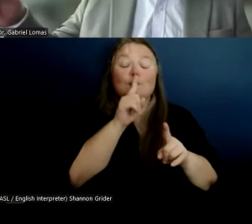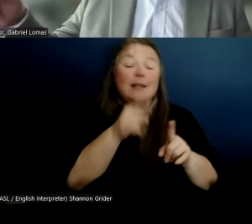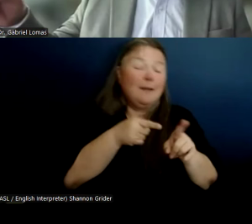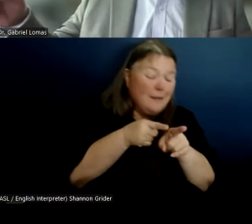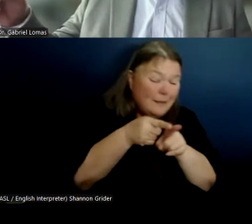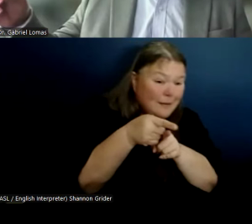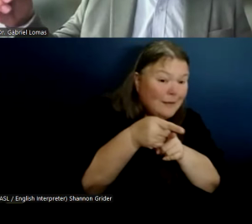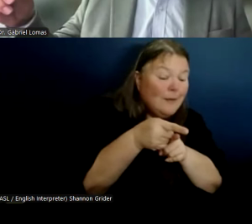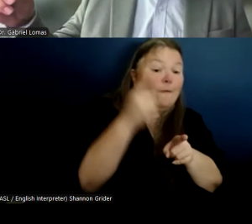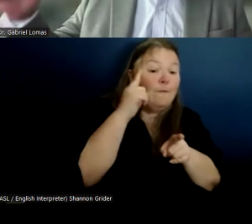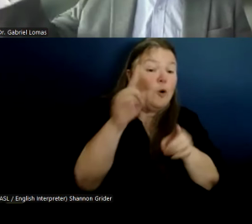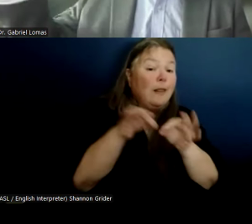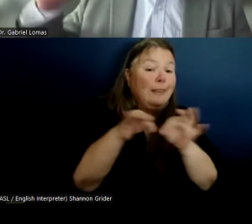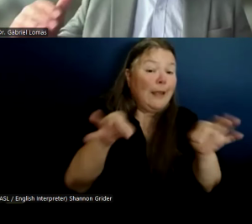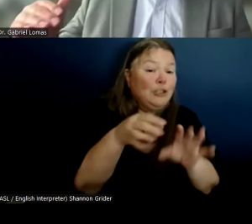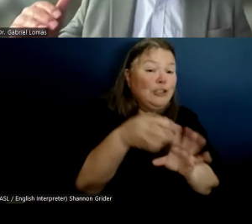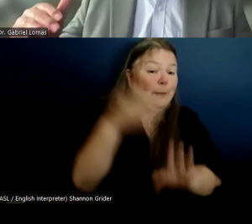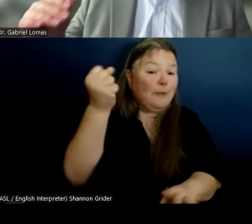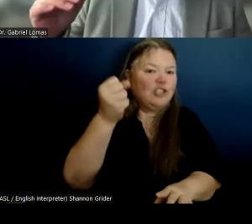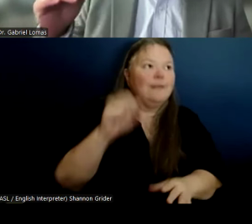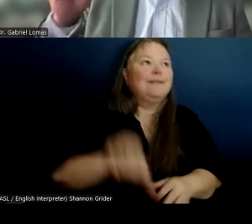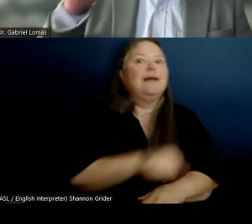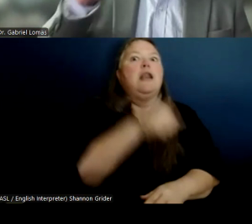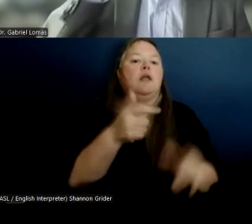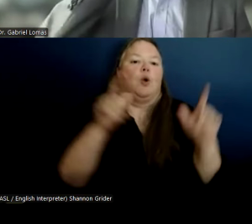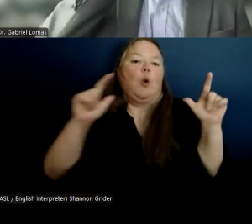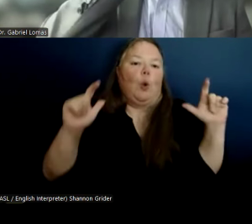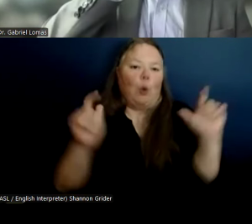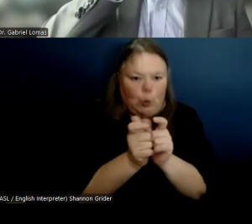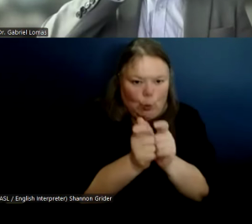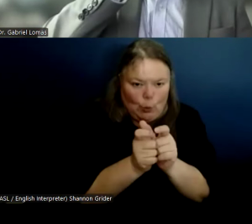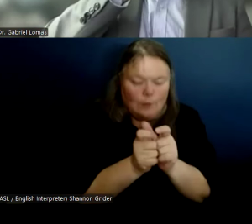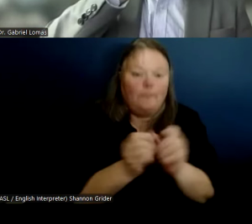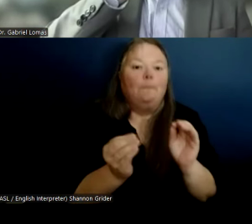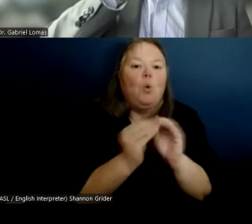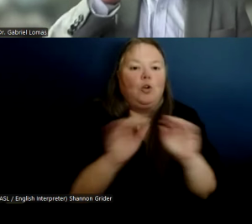those with language deprivation, that's like another level. That's even more challenging.